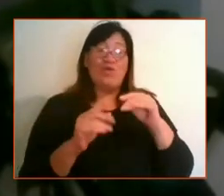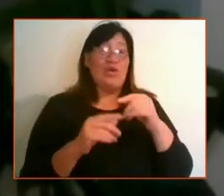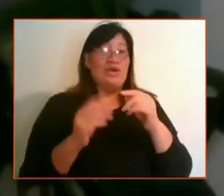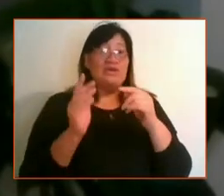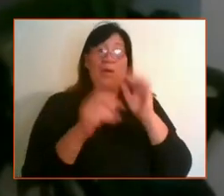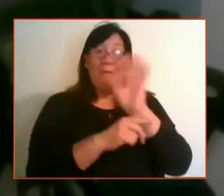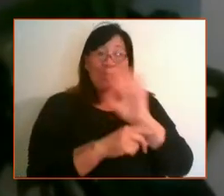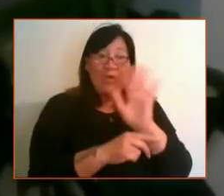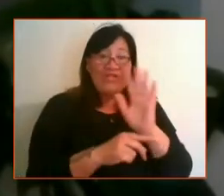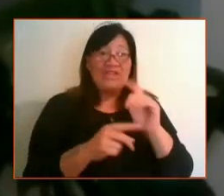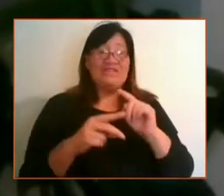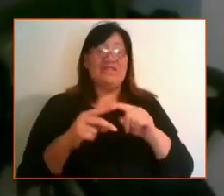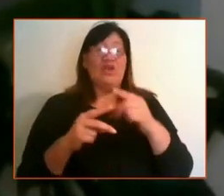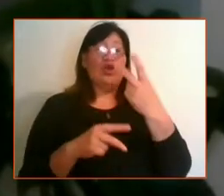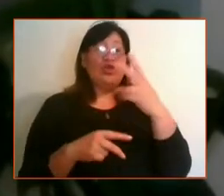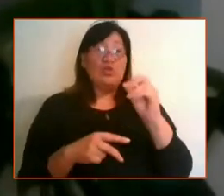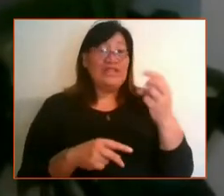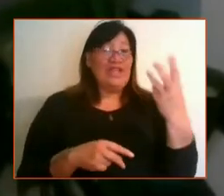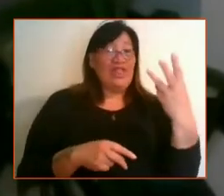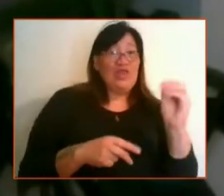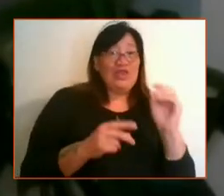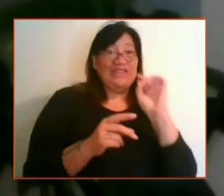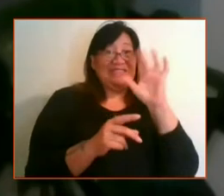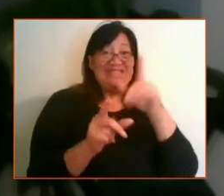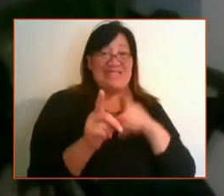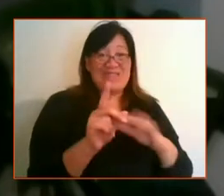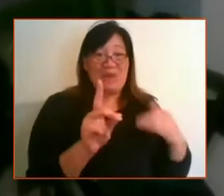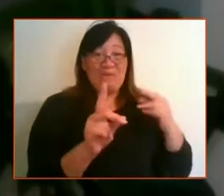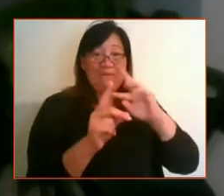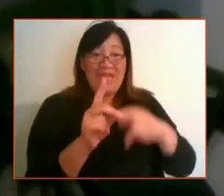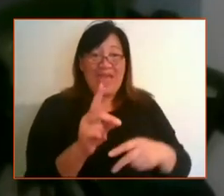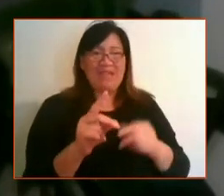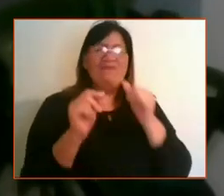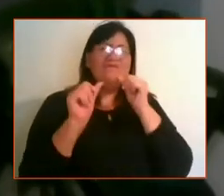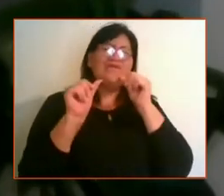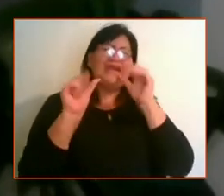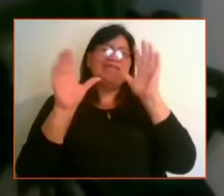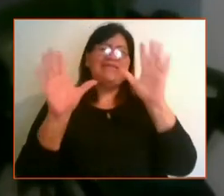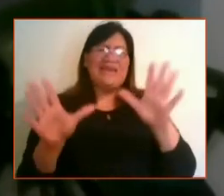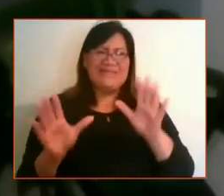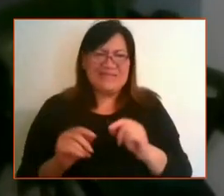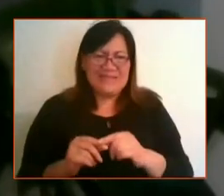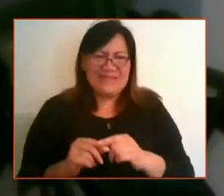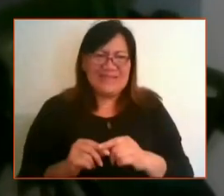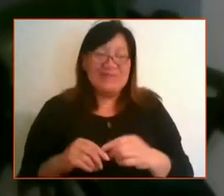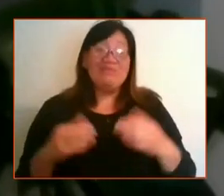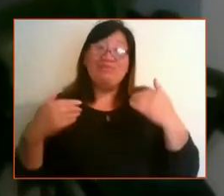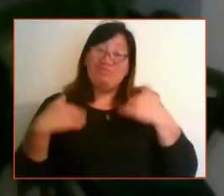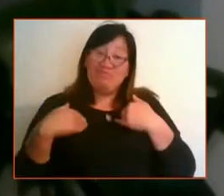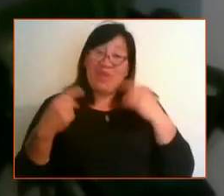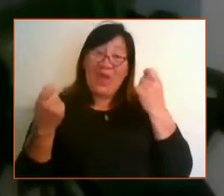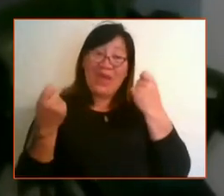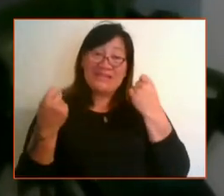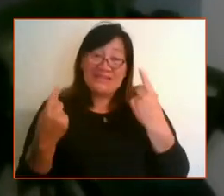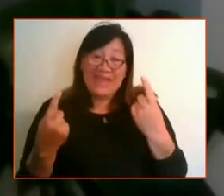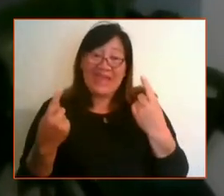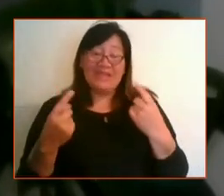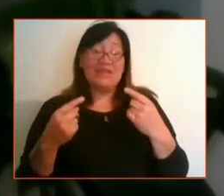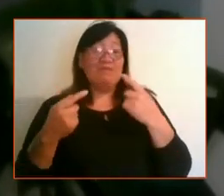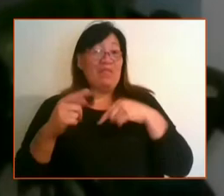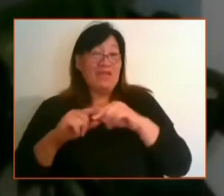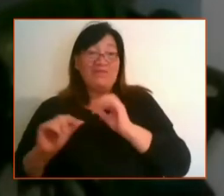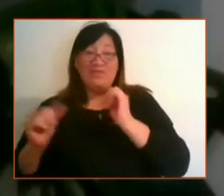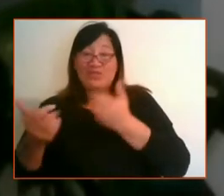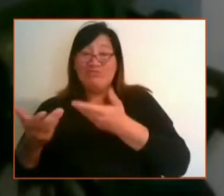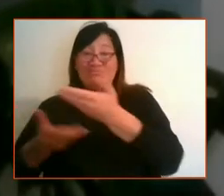That 2030 10-year plan is fantastic. And from my understanding and from the discussions that I've had with